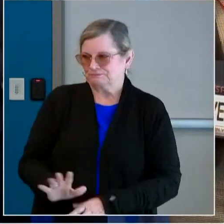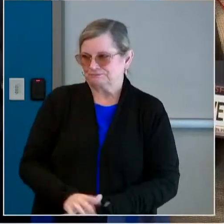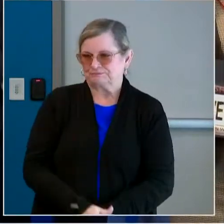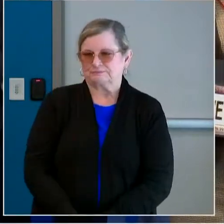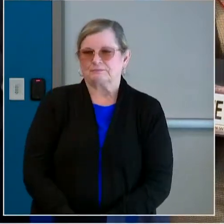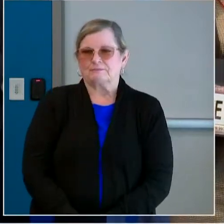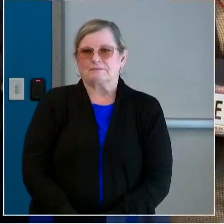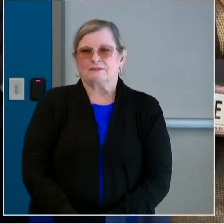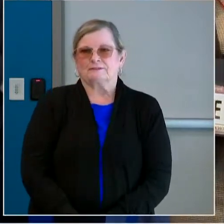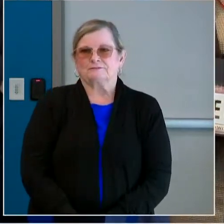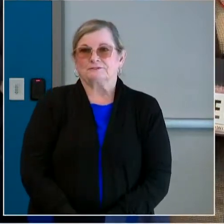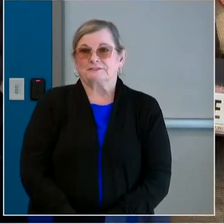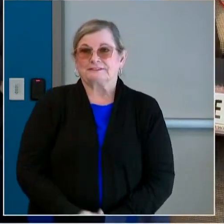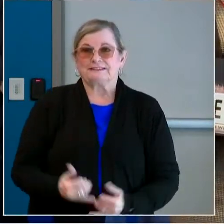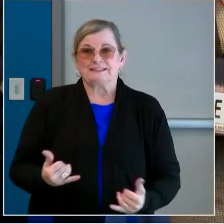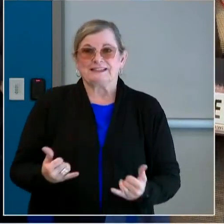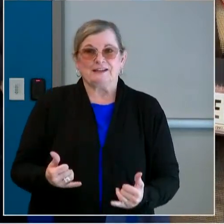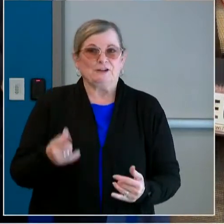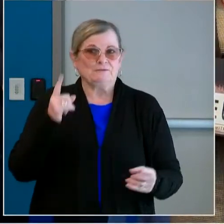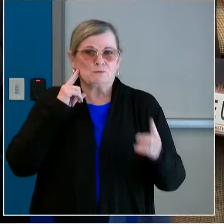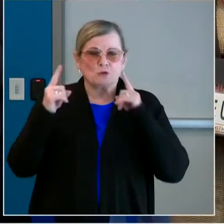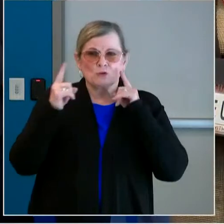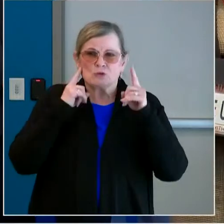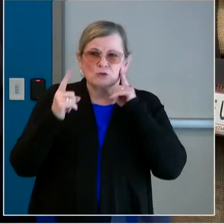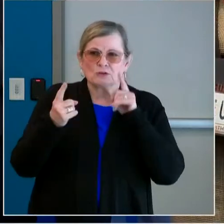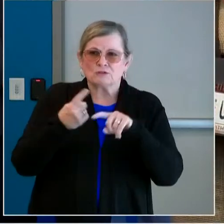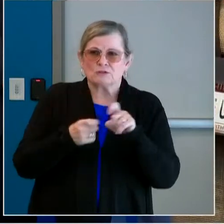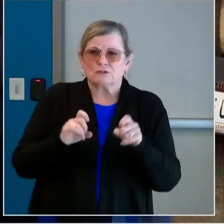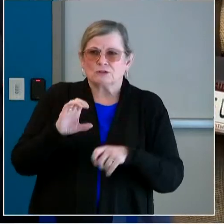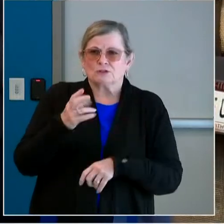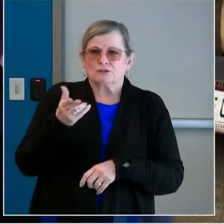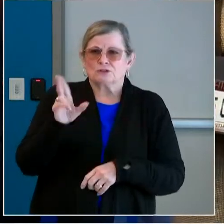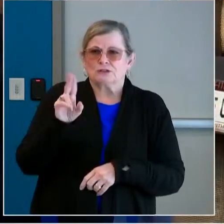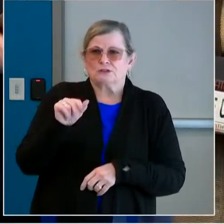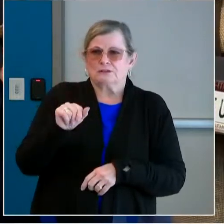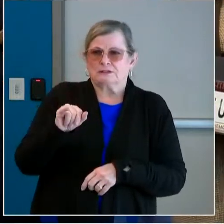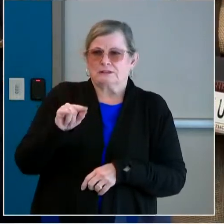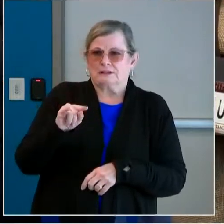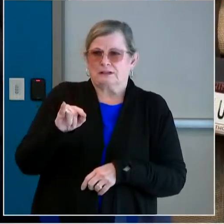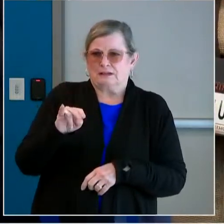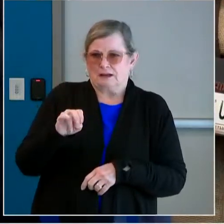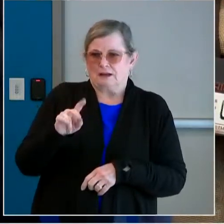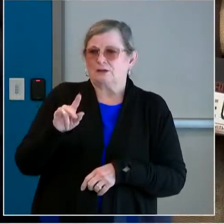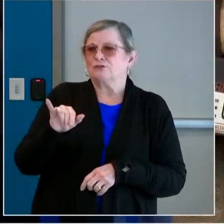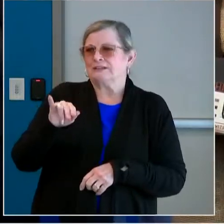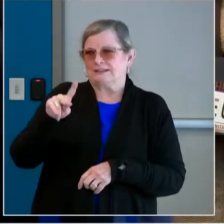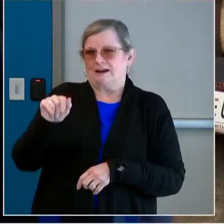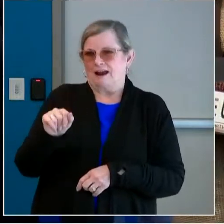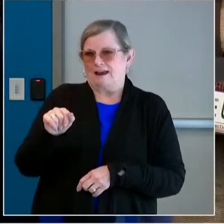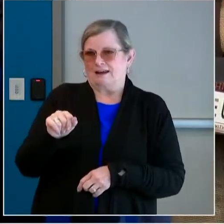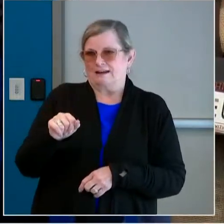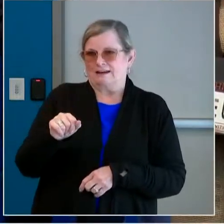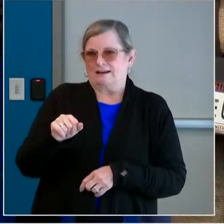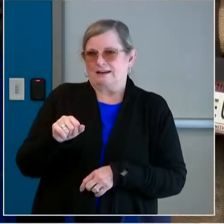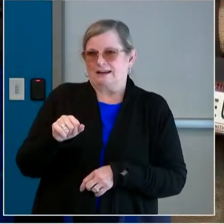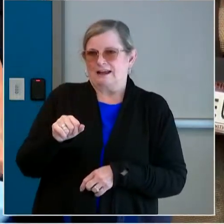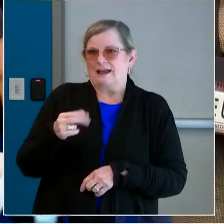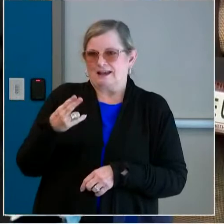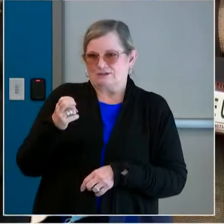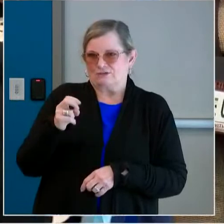I'd now like to hear from Christina Henderson, Councilmember Henderson. Oh, right there. I'm so